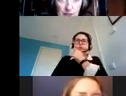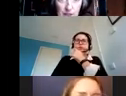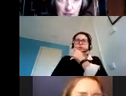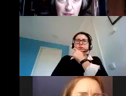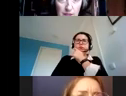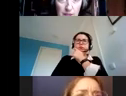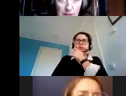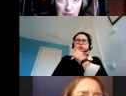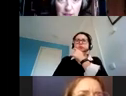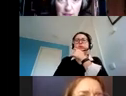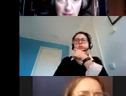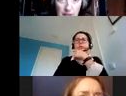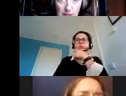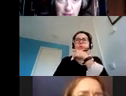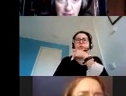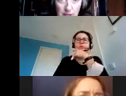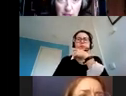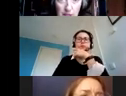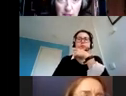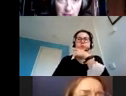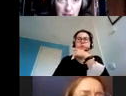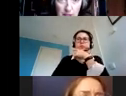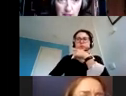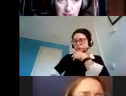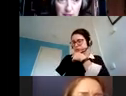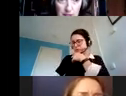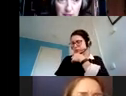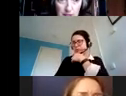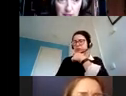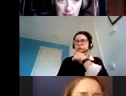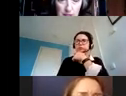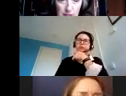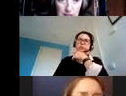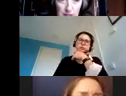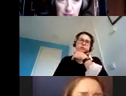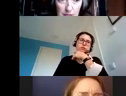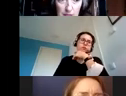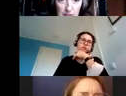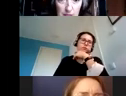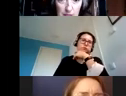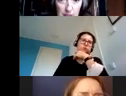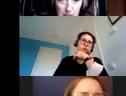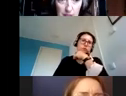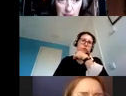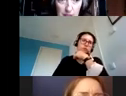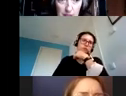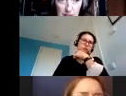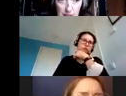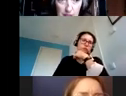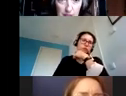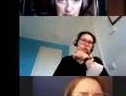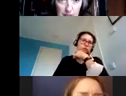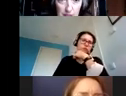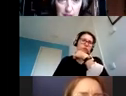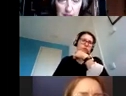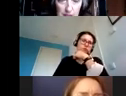of situations in which in other countries worldwide, national human rights institutions are involved